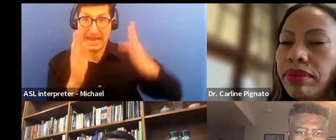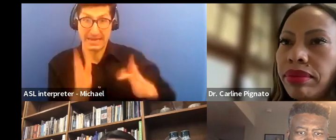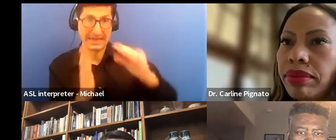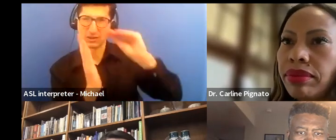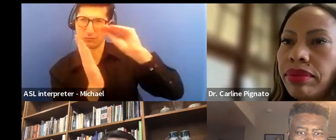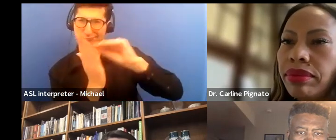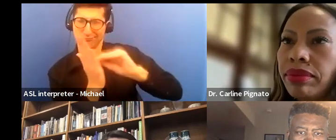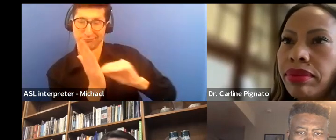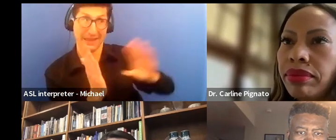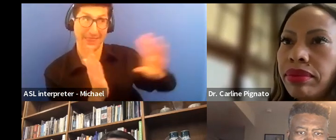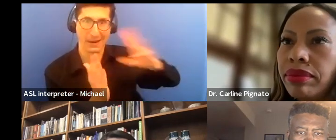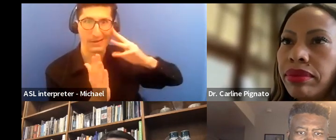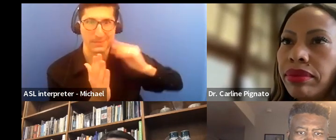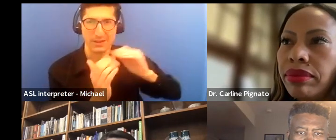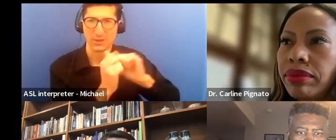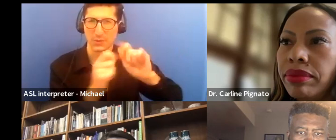across the board.